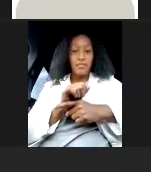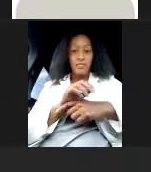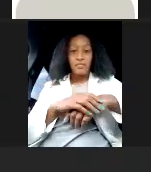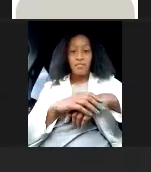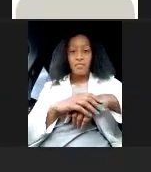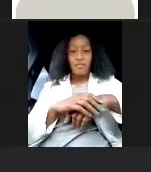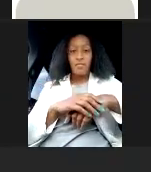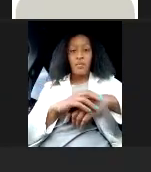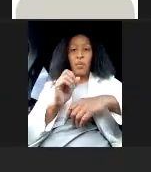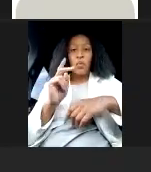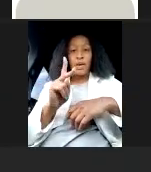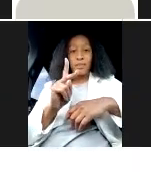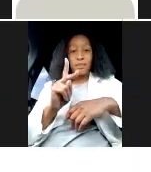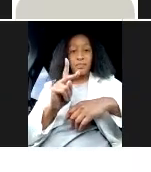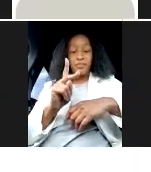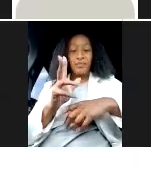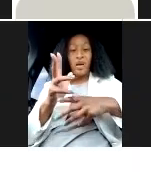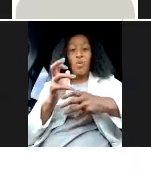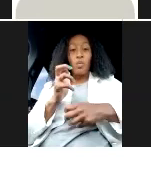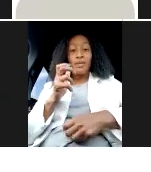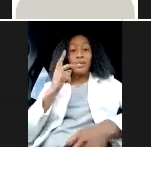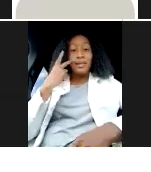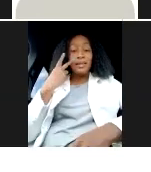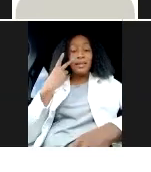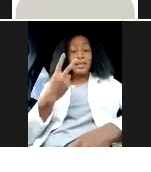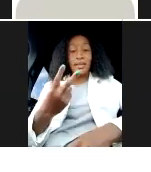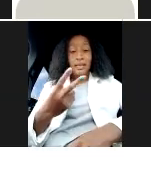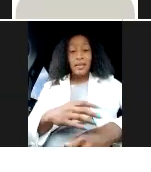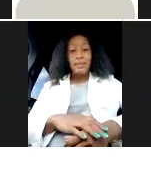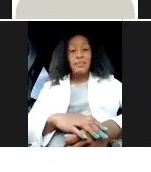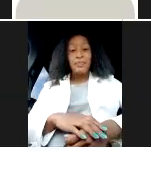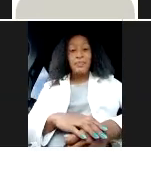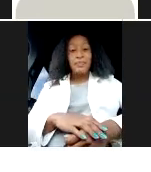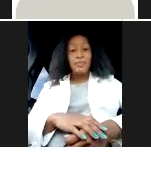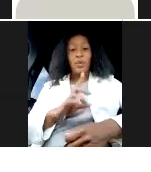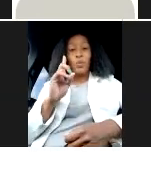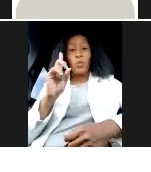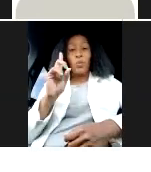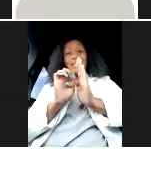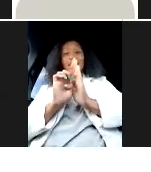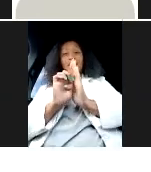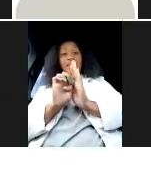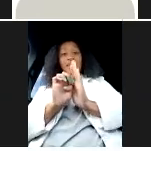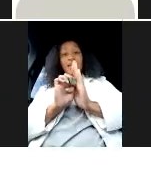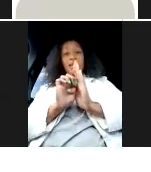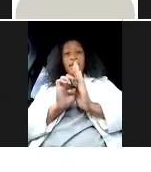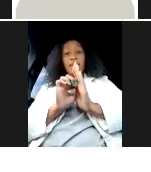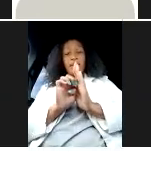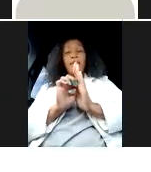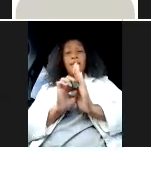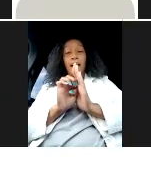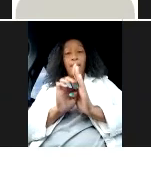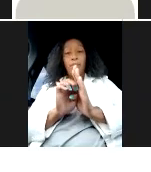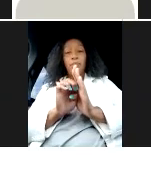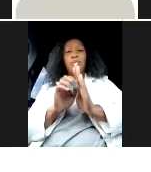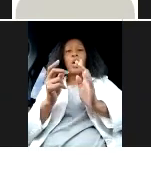All right. And then I wanted to take a look at one of the sample problems under useful links.